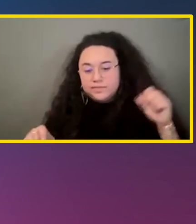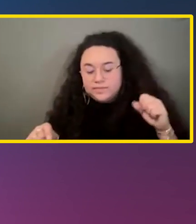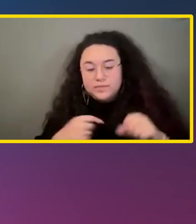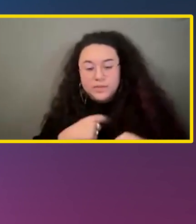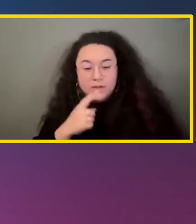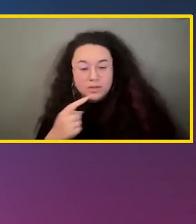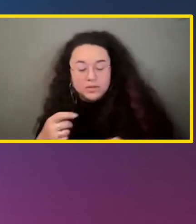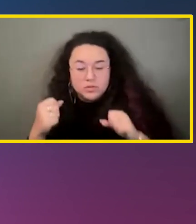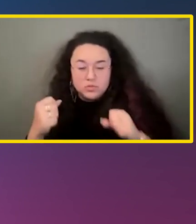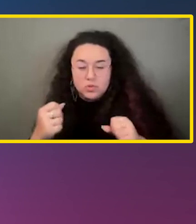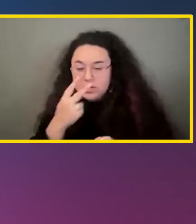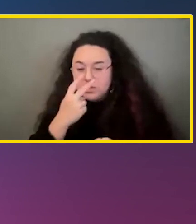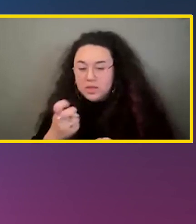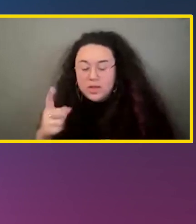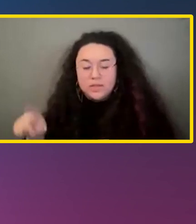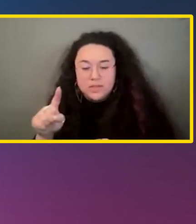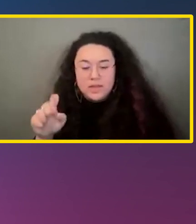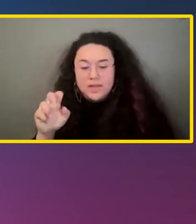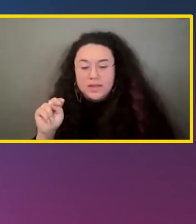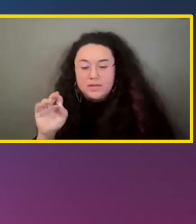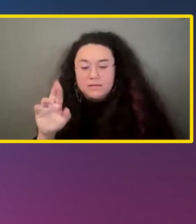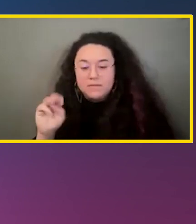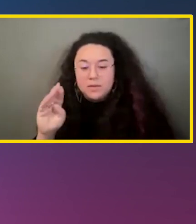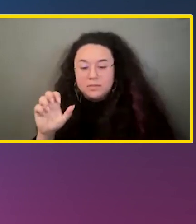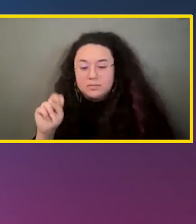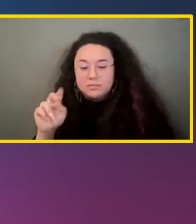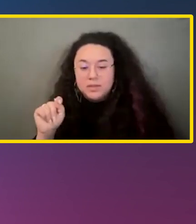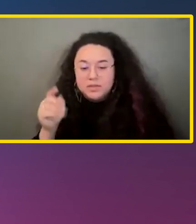doubt that the enforcements are there to